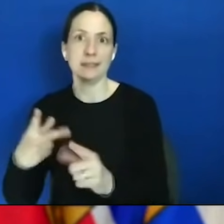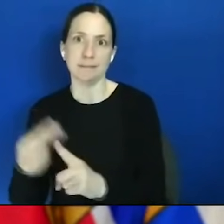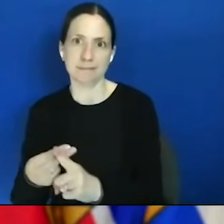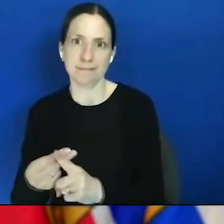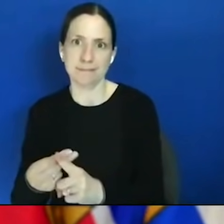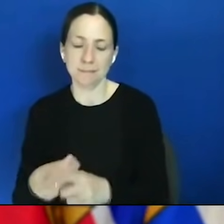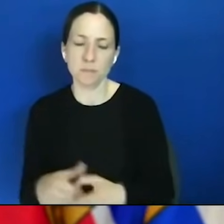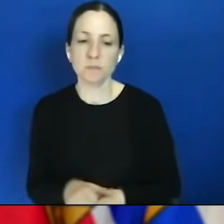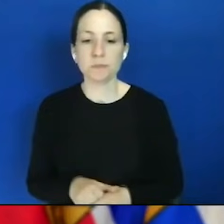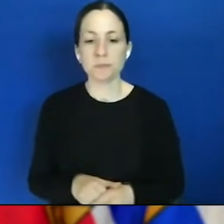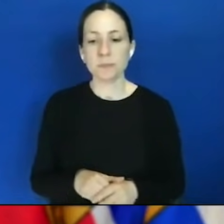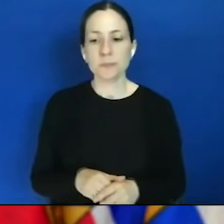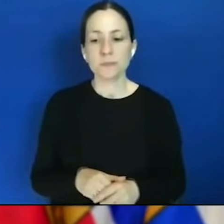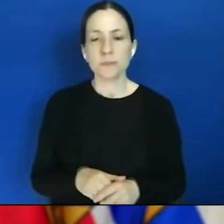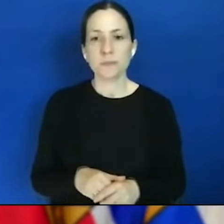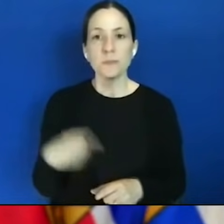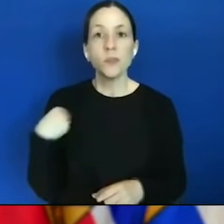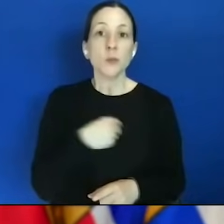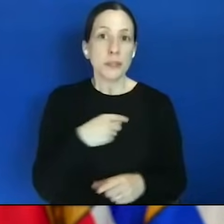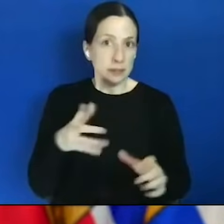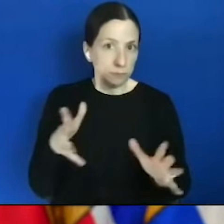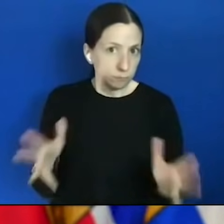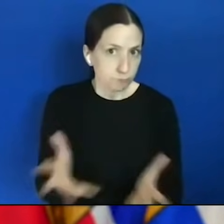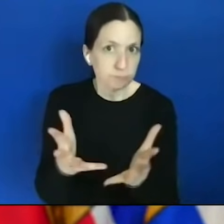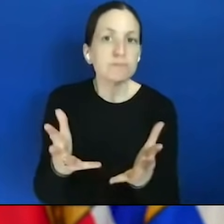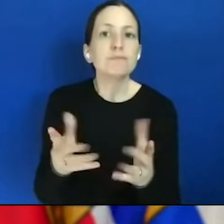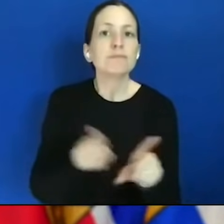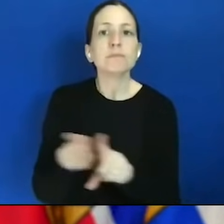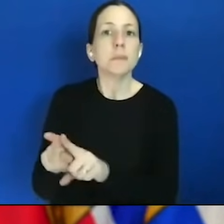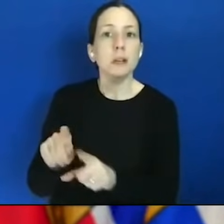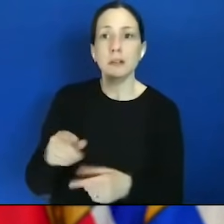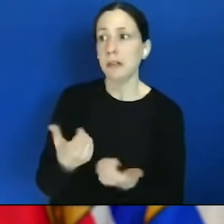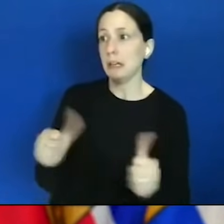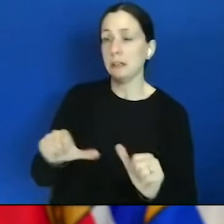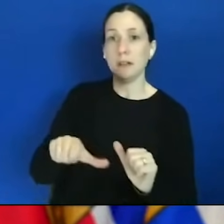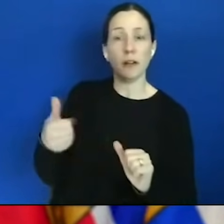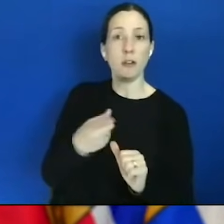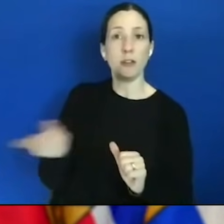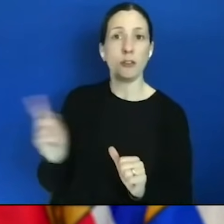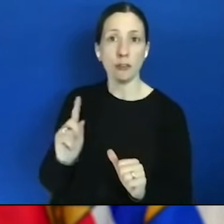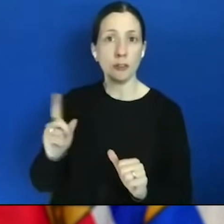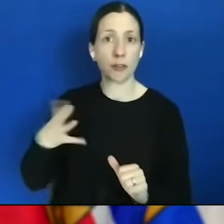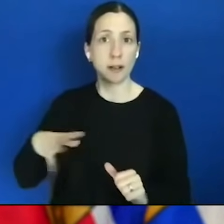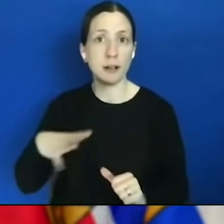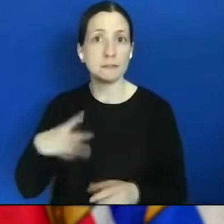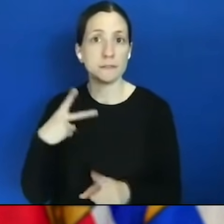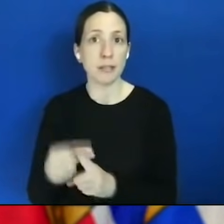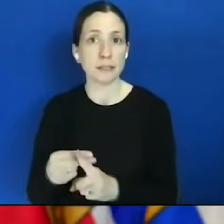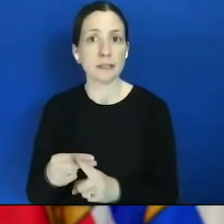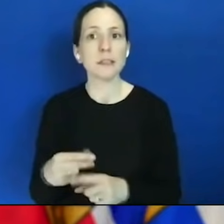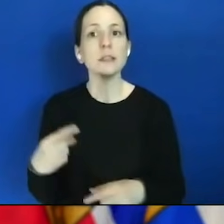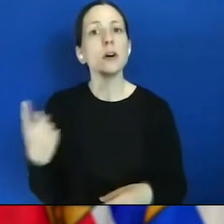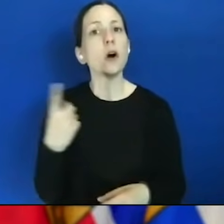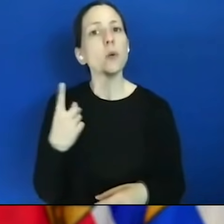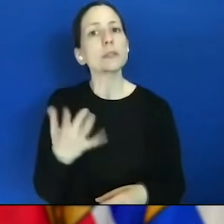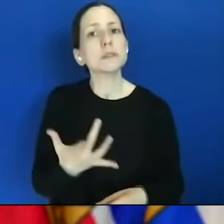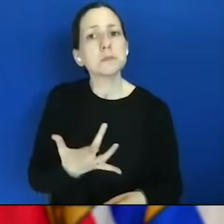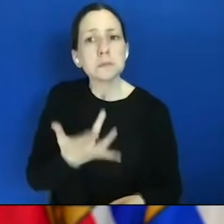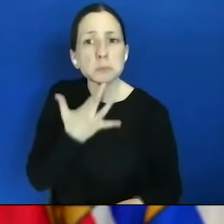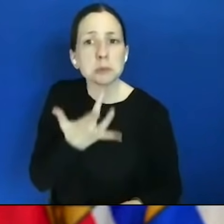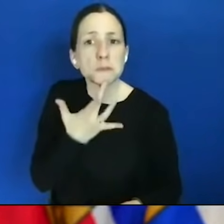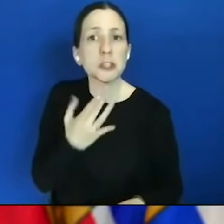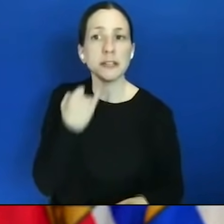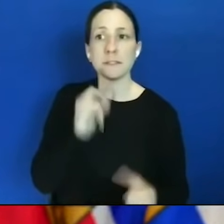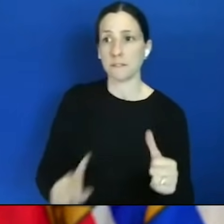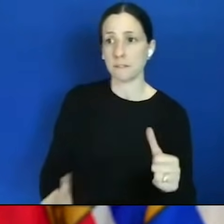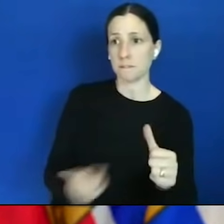As always, it is, as we do for vaccines, for all vaccines, it is always preferable to have the same